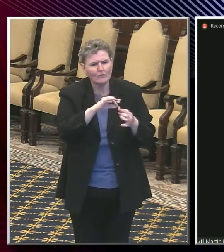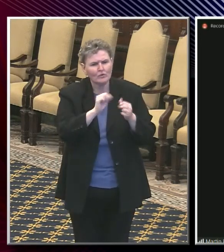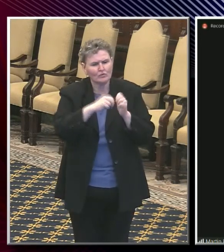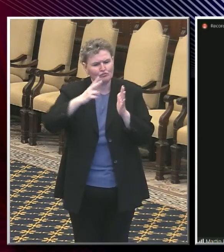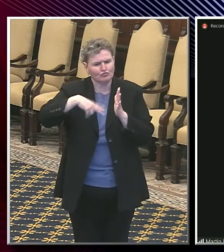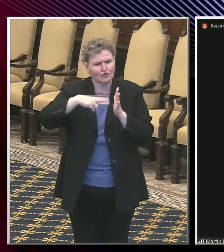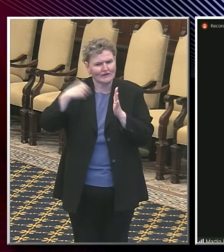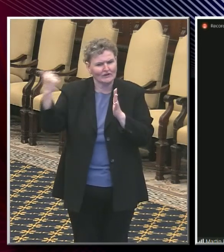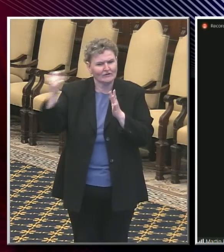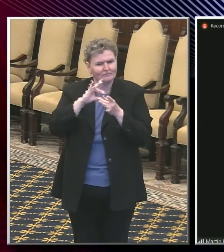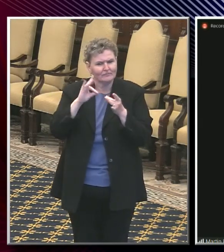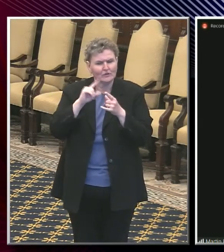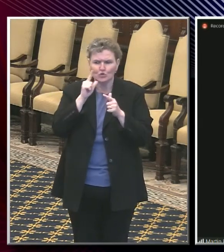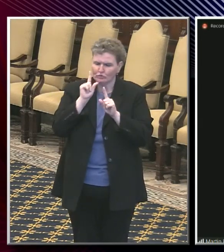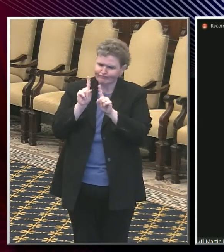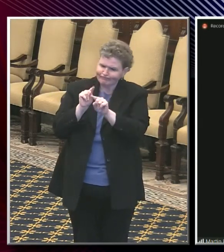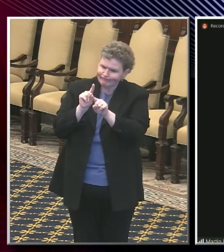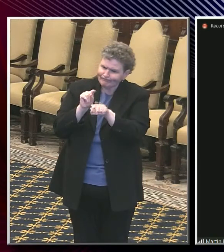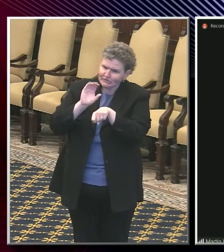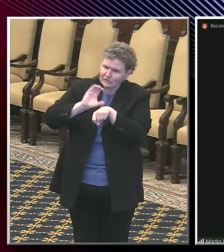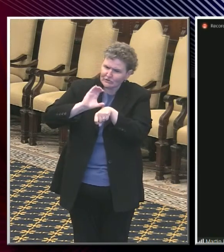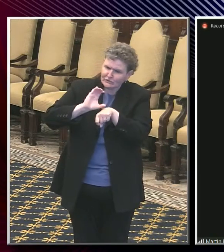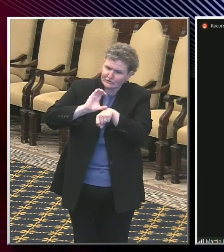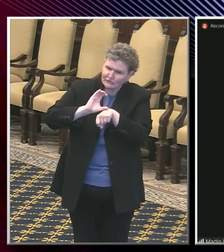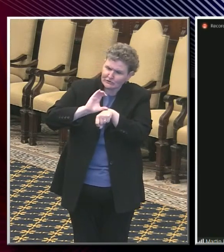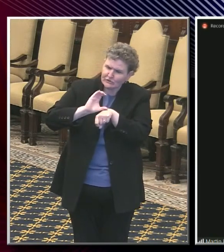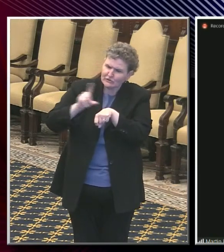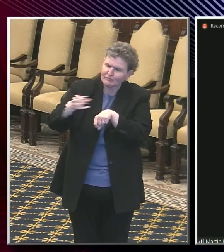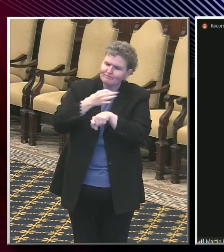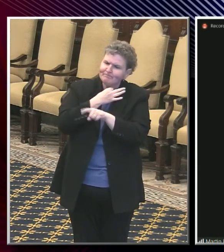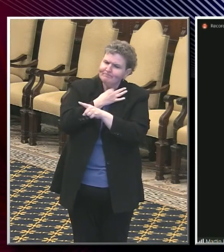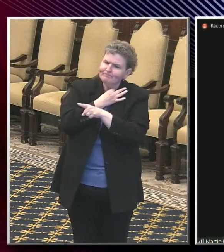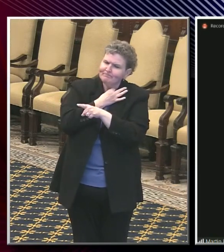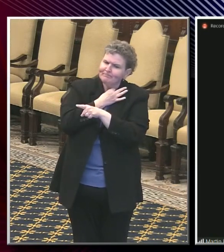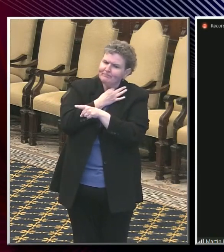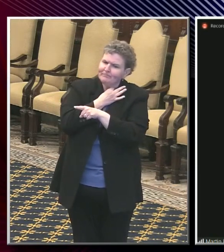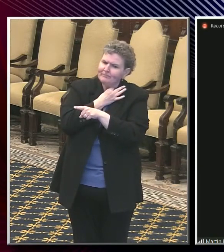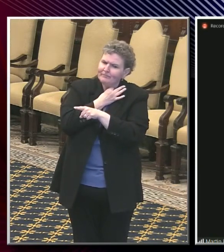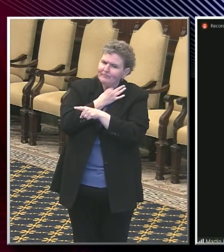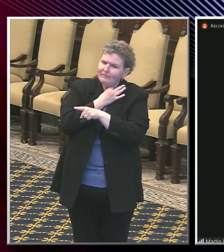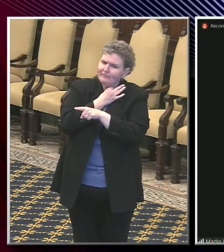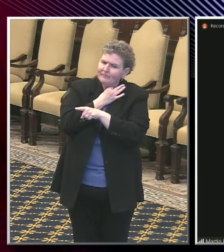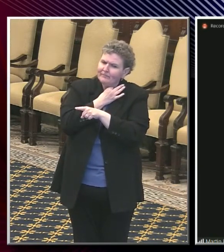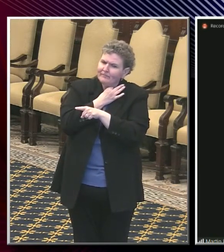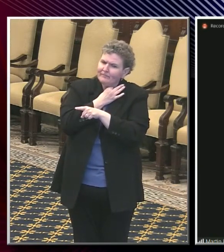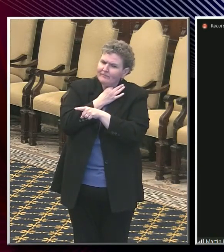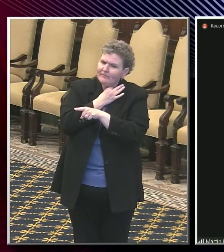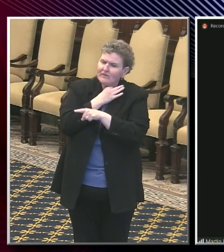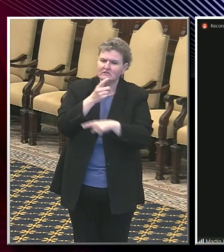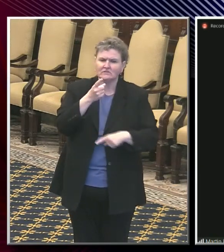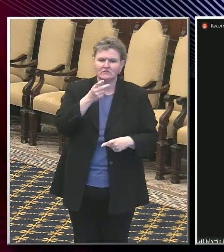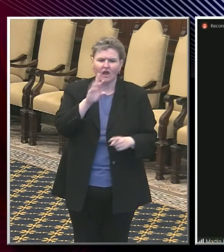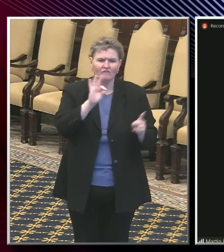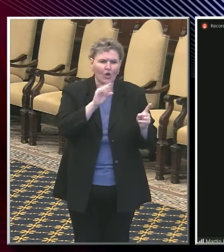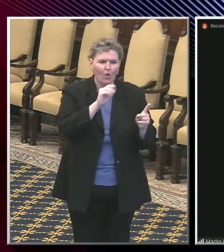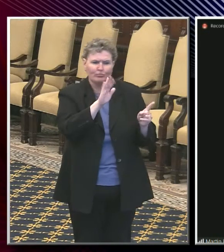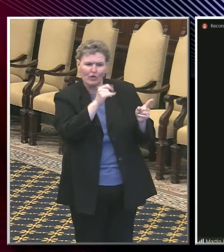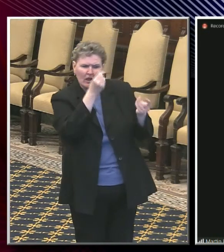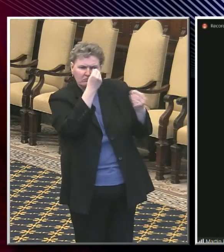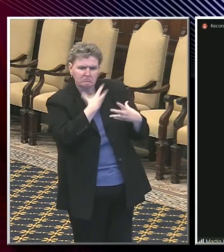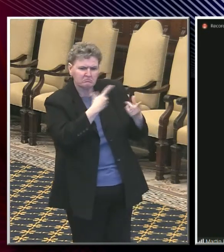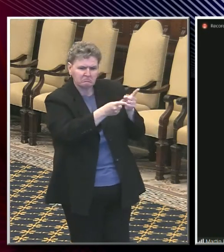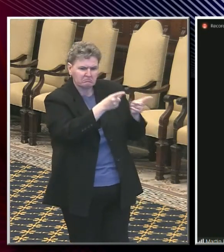if not, what has been done so far? Well, when the epidemic first hit, we were interviewing all cases and getting to